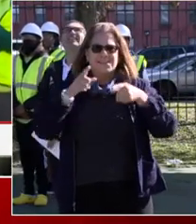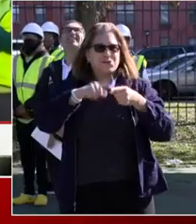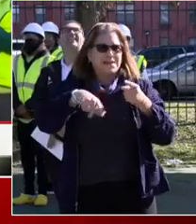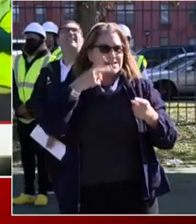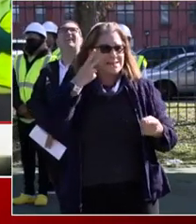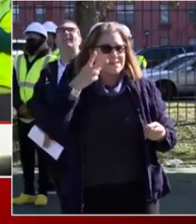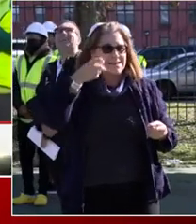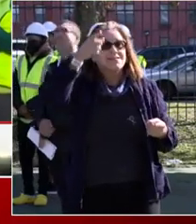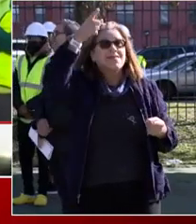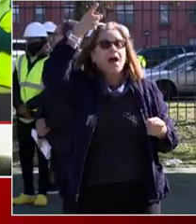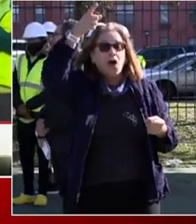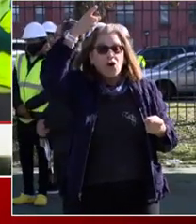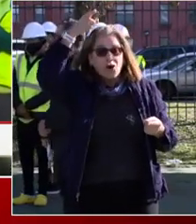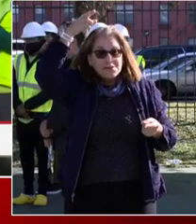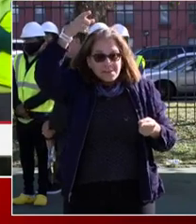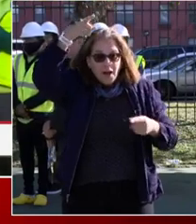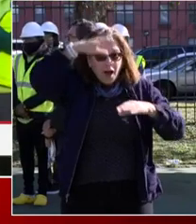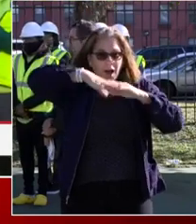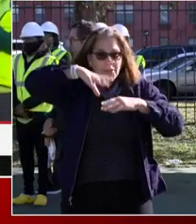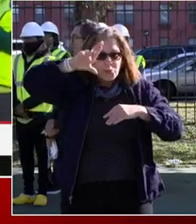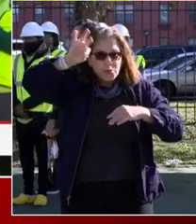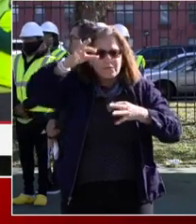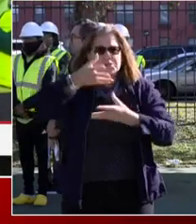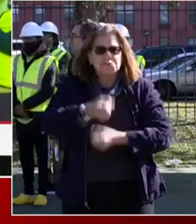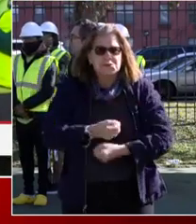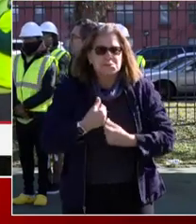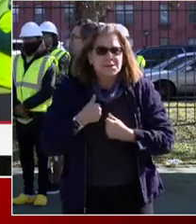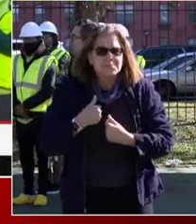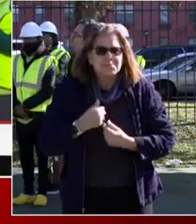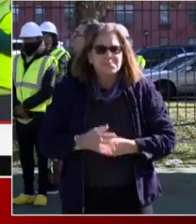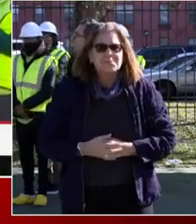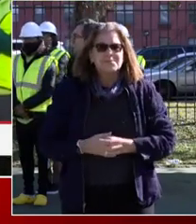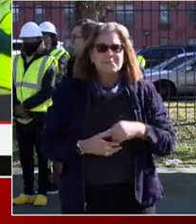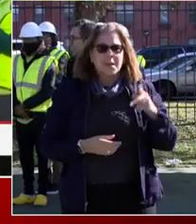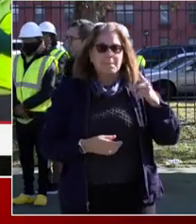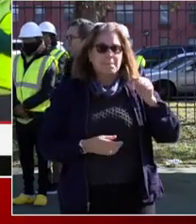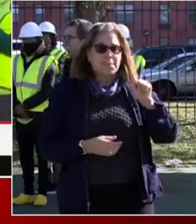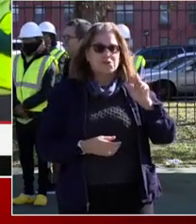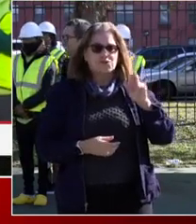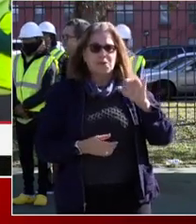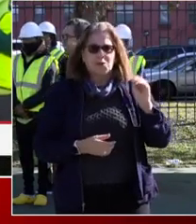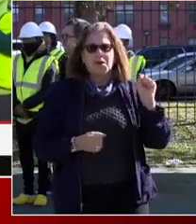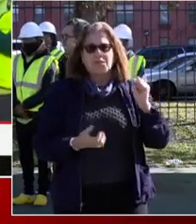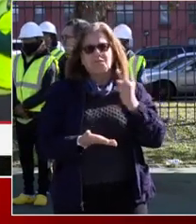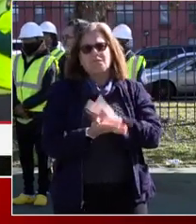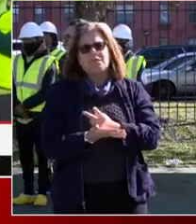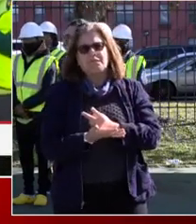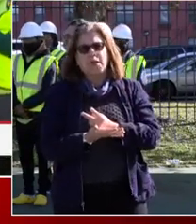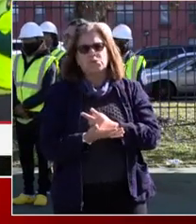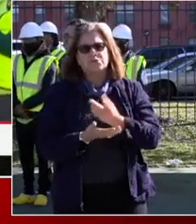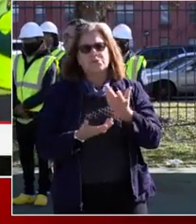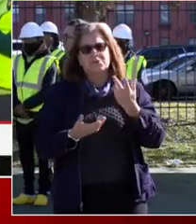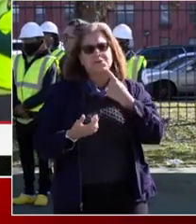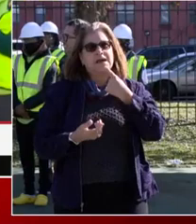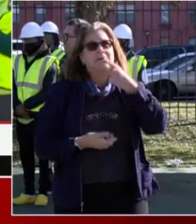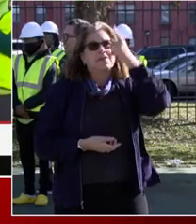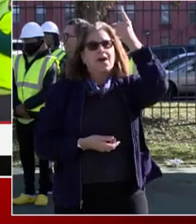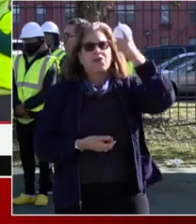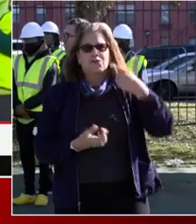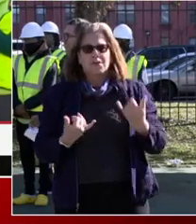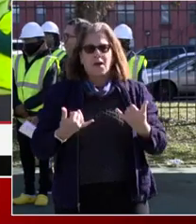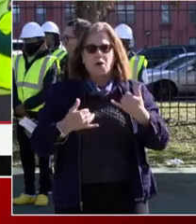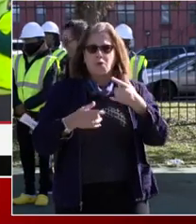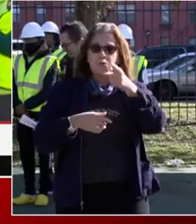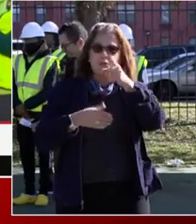trust us. And Mr. Alvarez can certainly vouch for us. I am here with the leaders of the Mayor's Office on